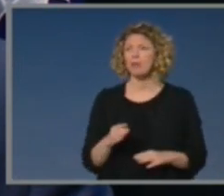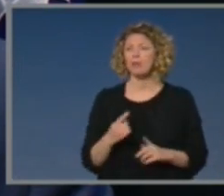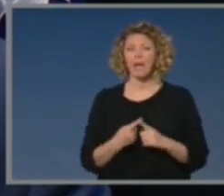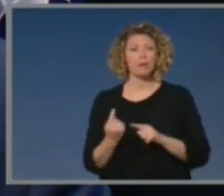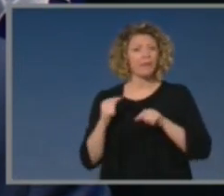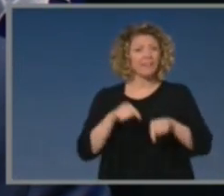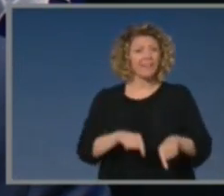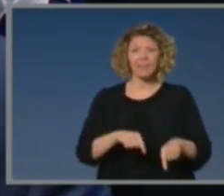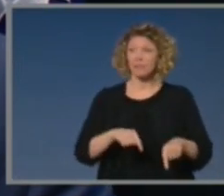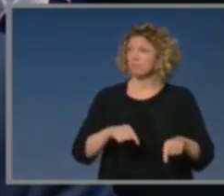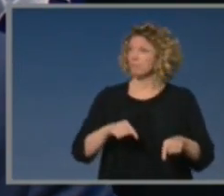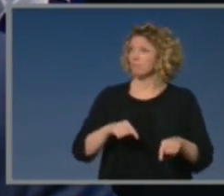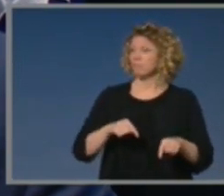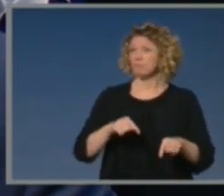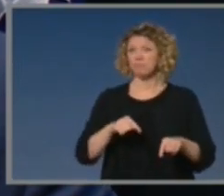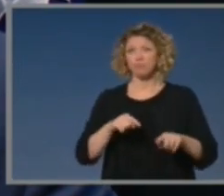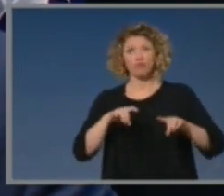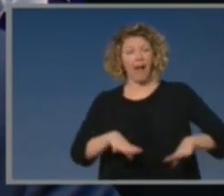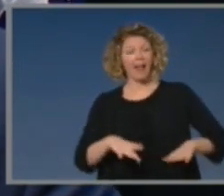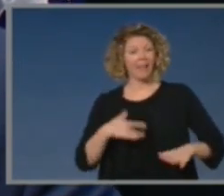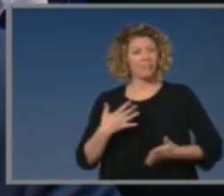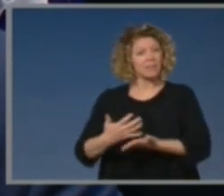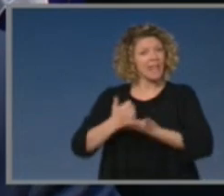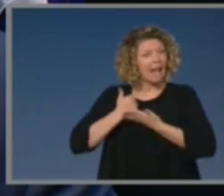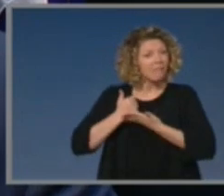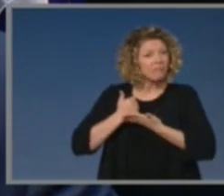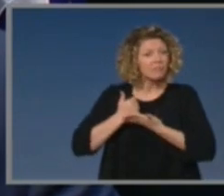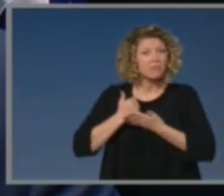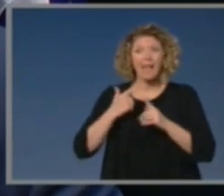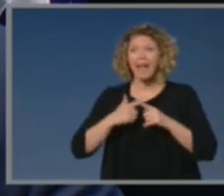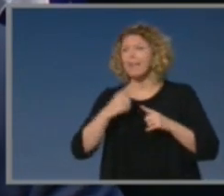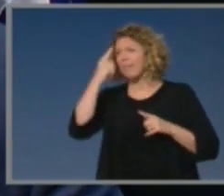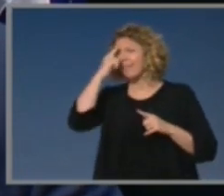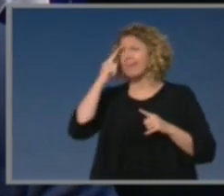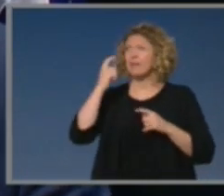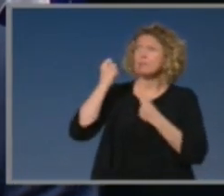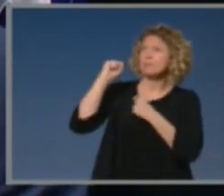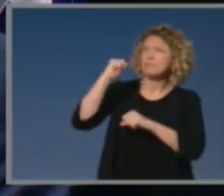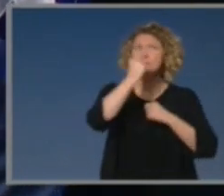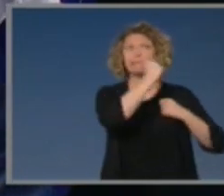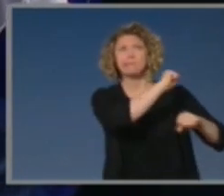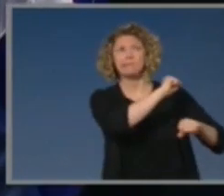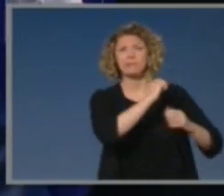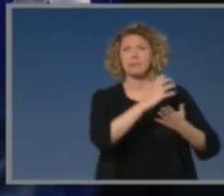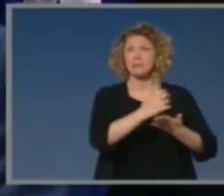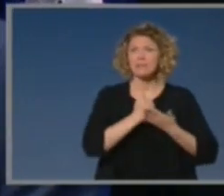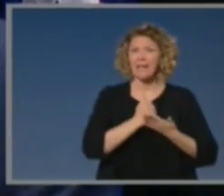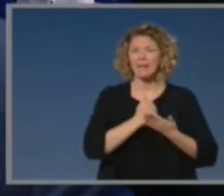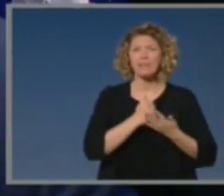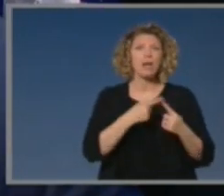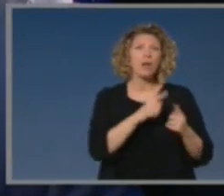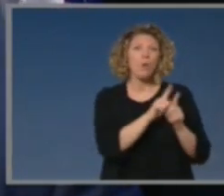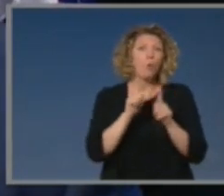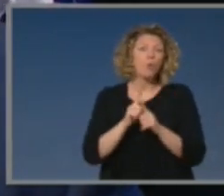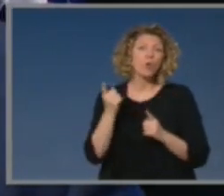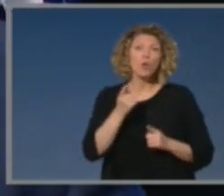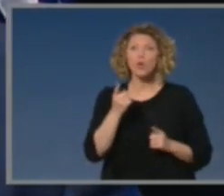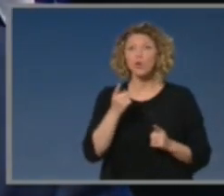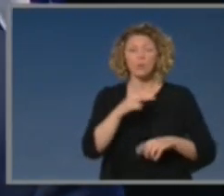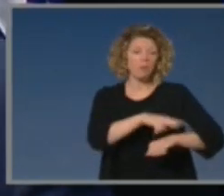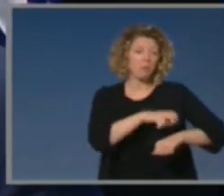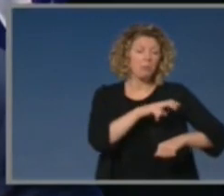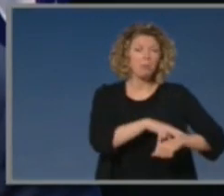environmental security as well as the strategic security that is afforded to us by the work of our intelligence agencies, our law enforcement